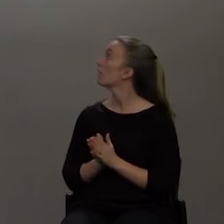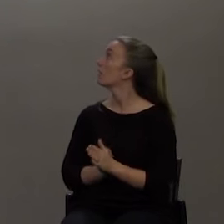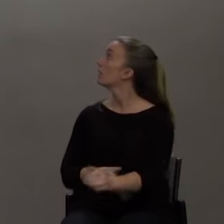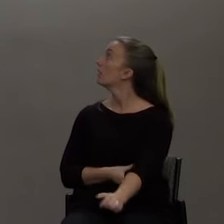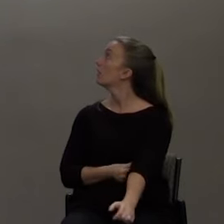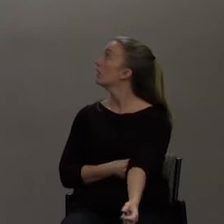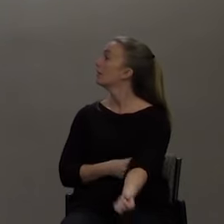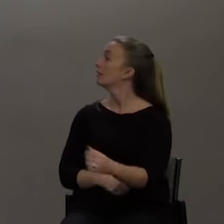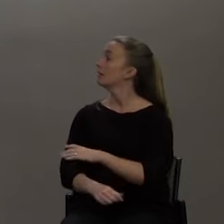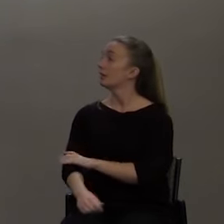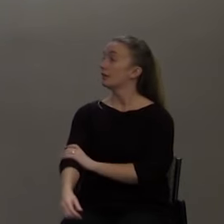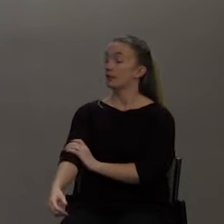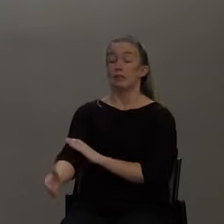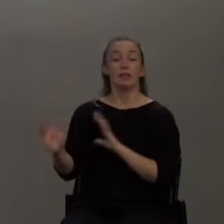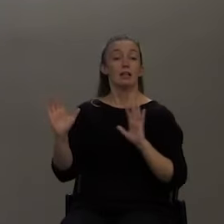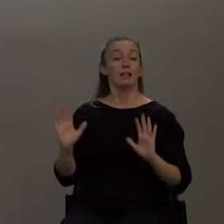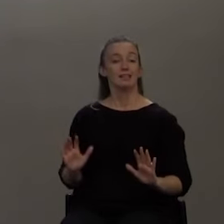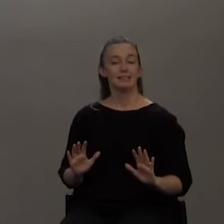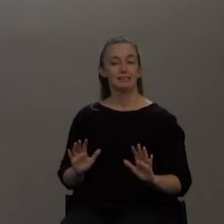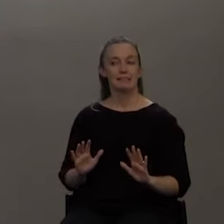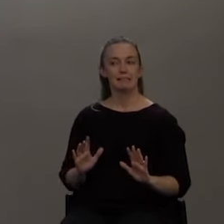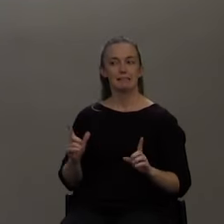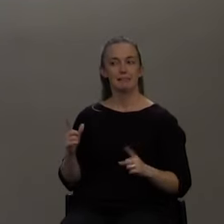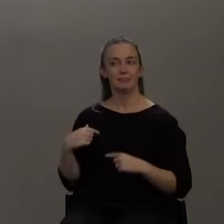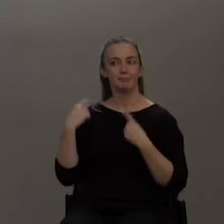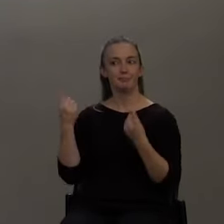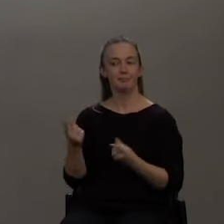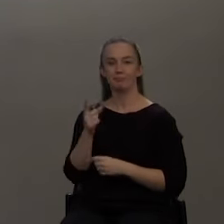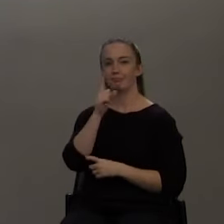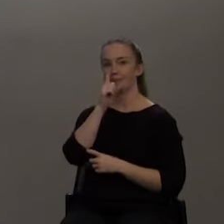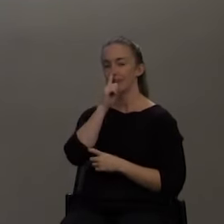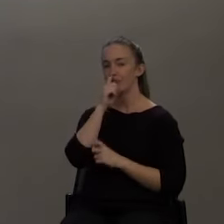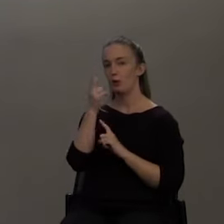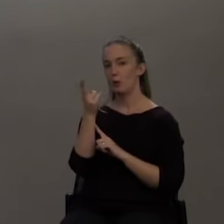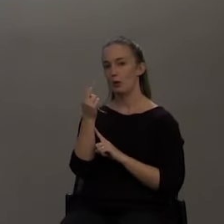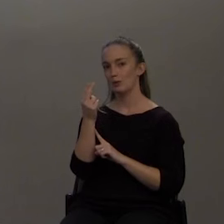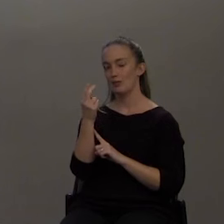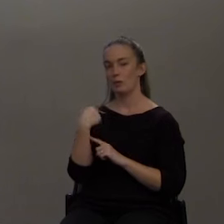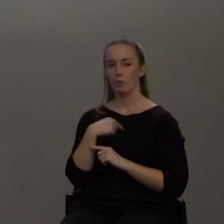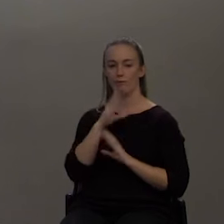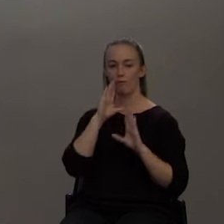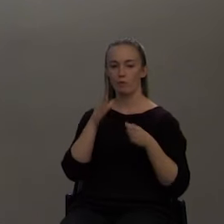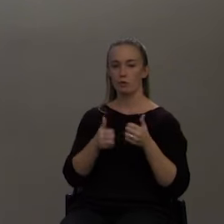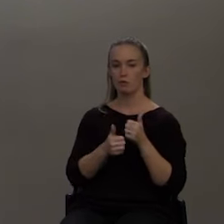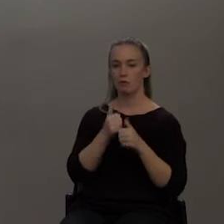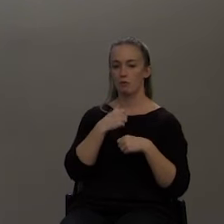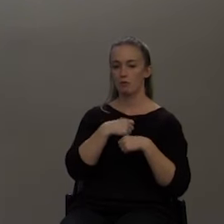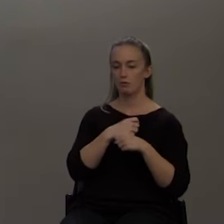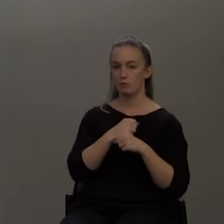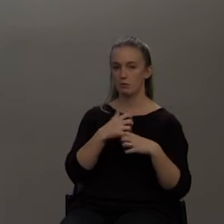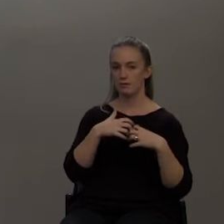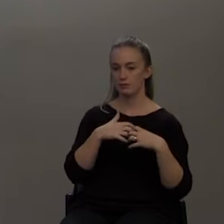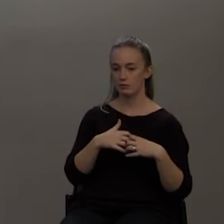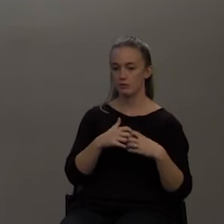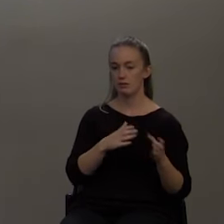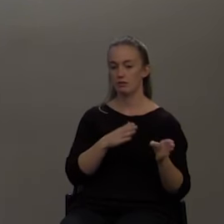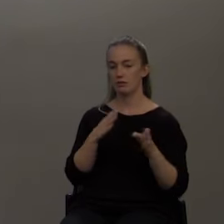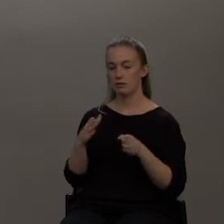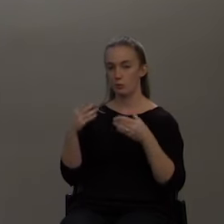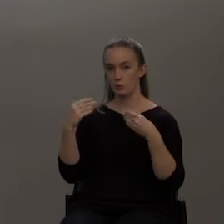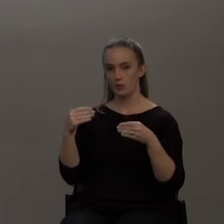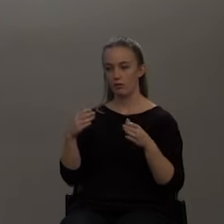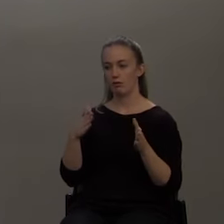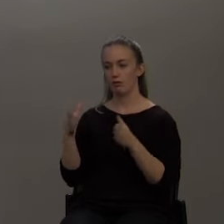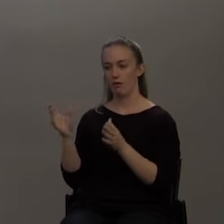So we haven't actually talked about the hotel market yet. We've focused a lot on industrial and retail and office, but that is definitely